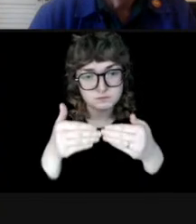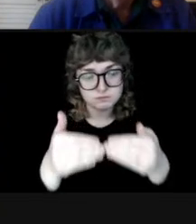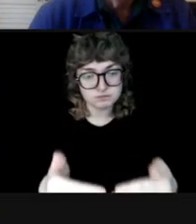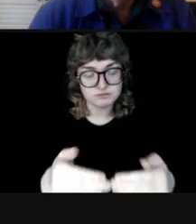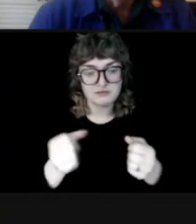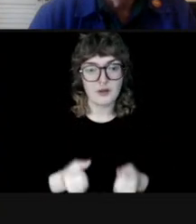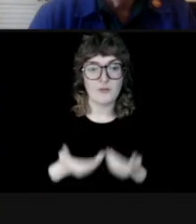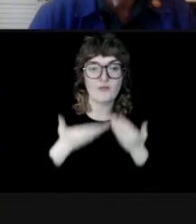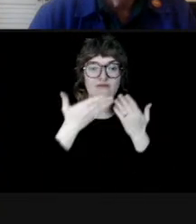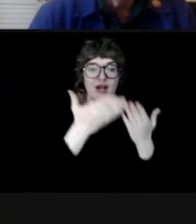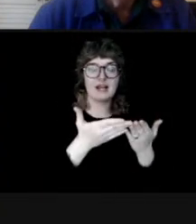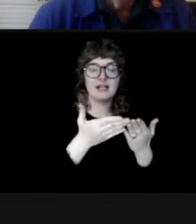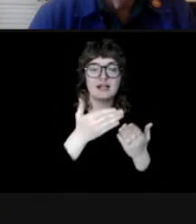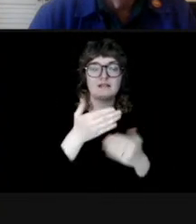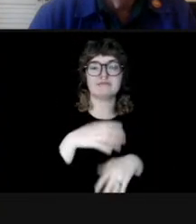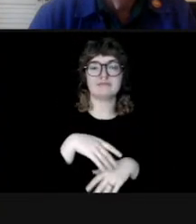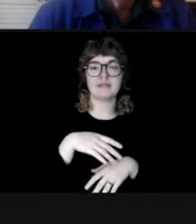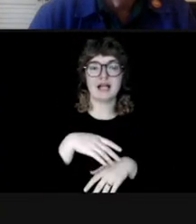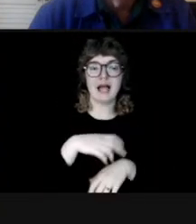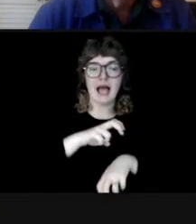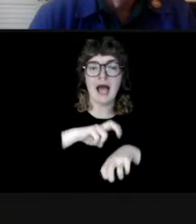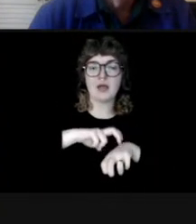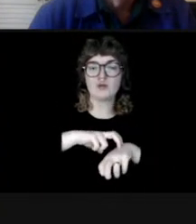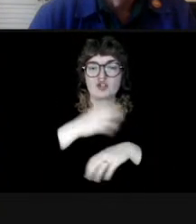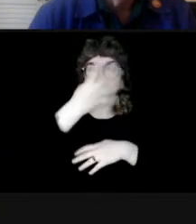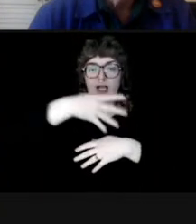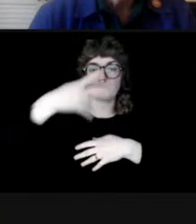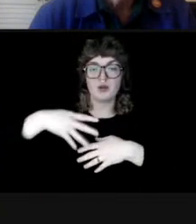rung of the social ladder. Next.